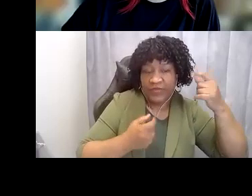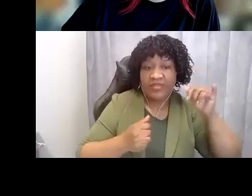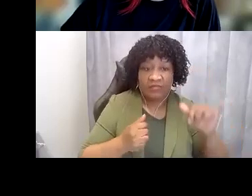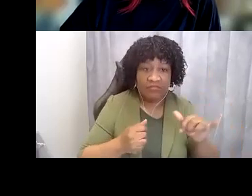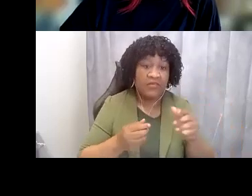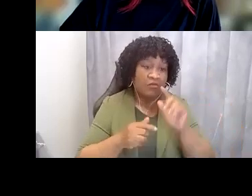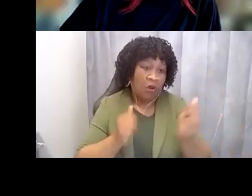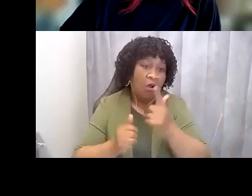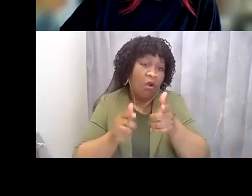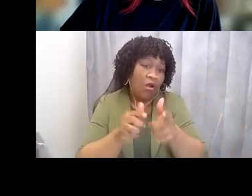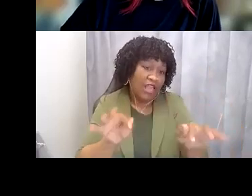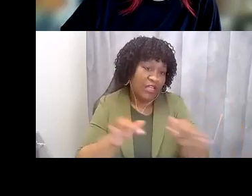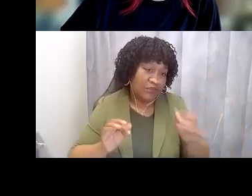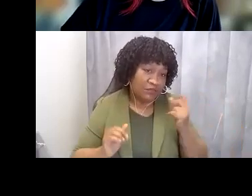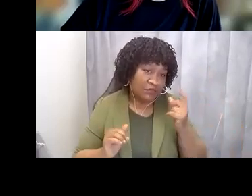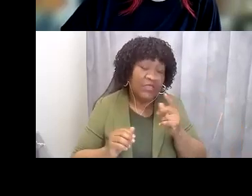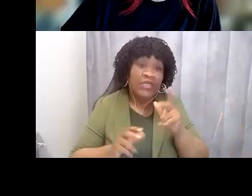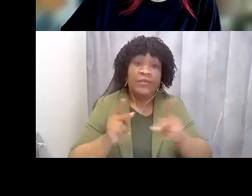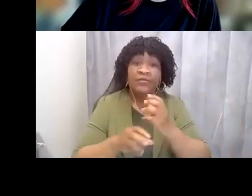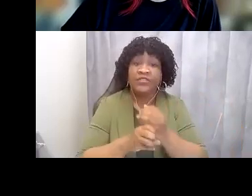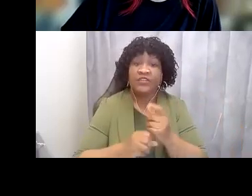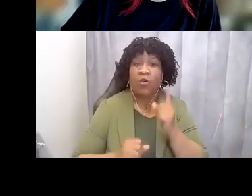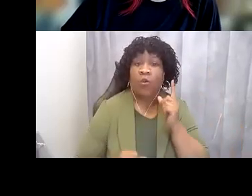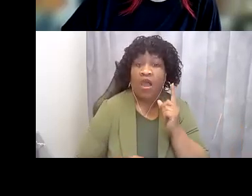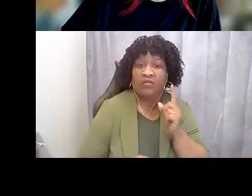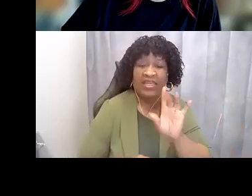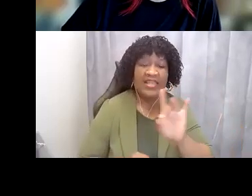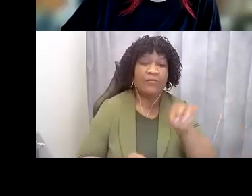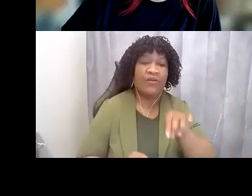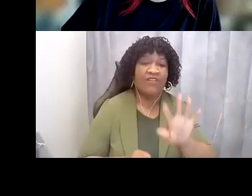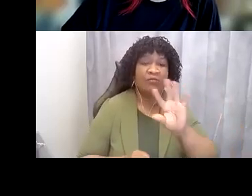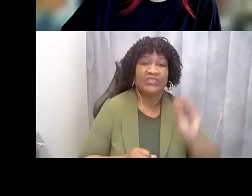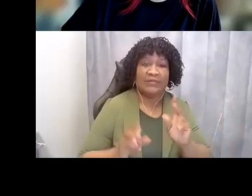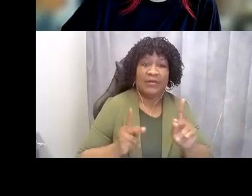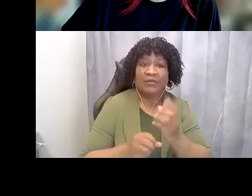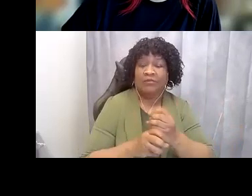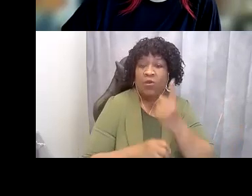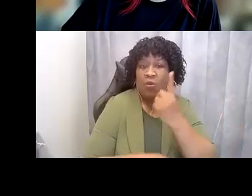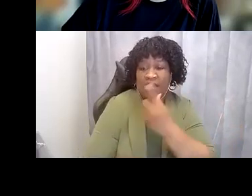languages. So people who have received at least 1 dose, 88.5%.